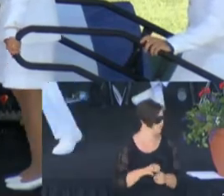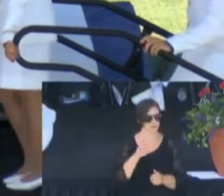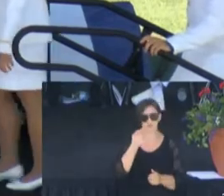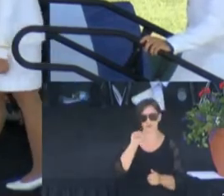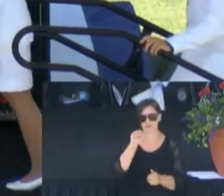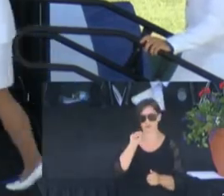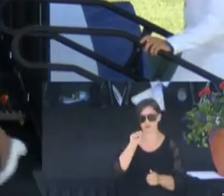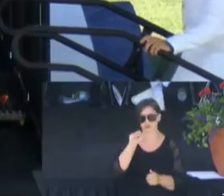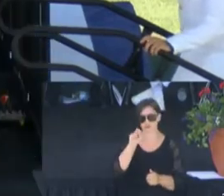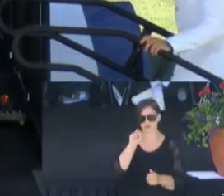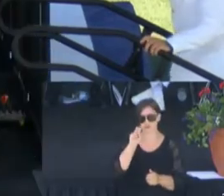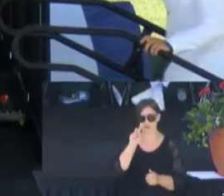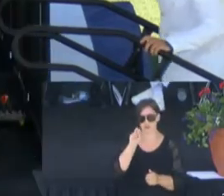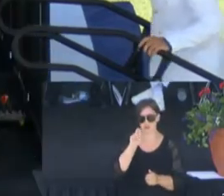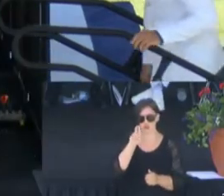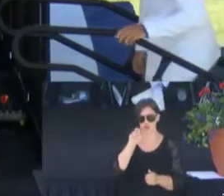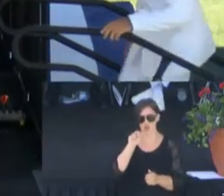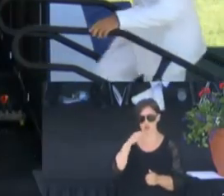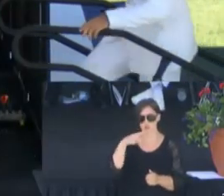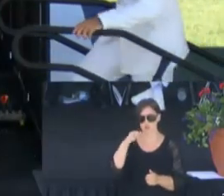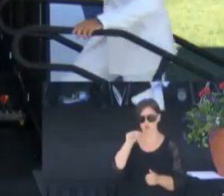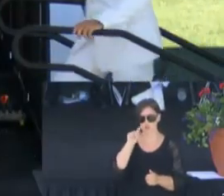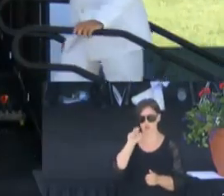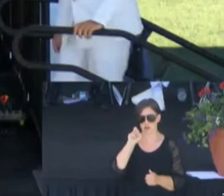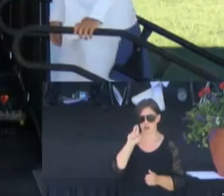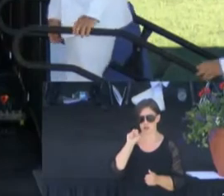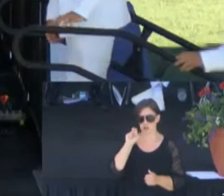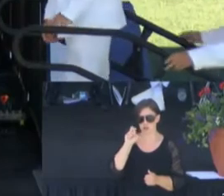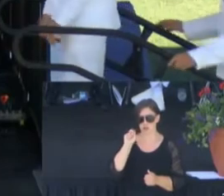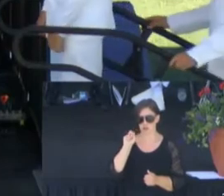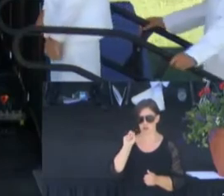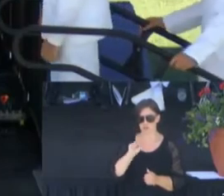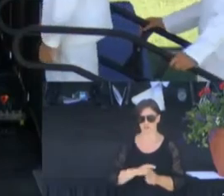Cassandra Marie Pedersen.